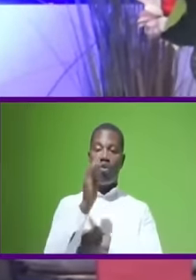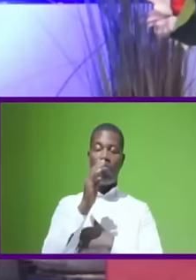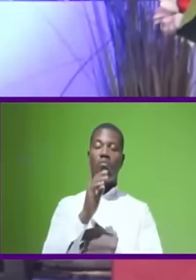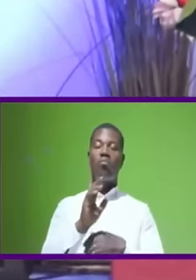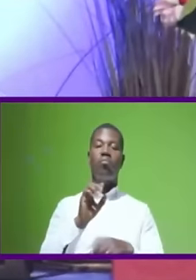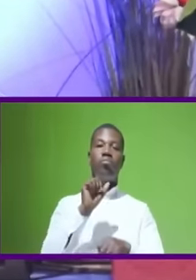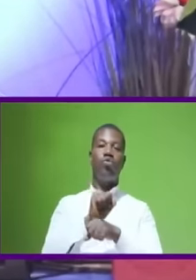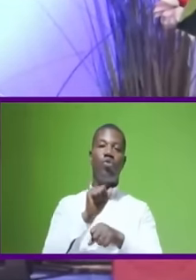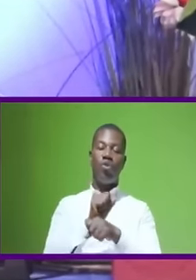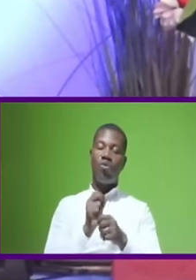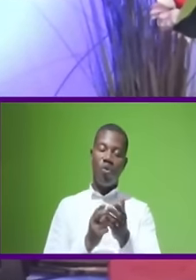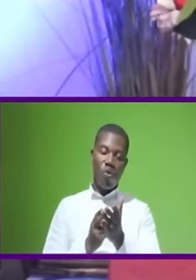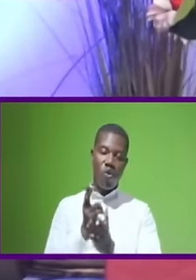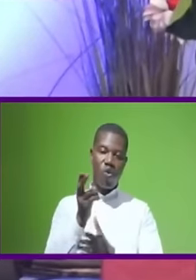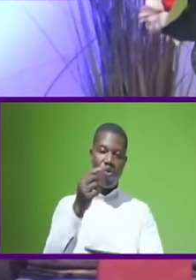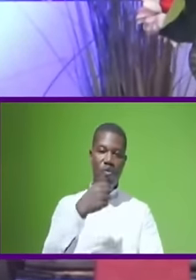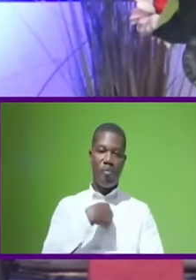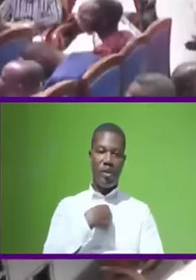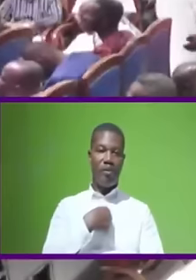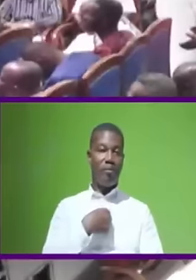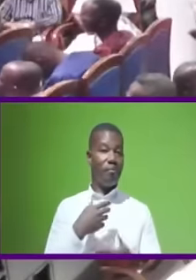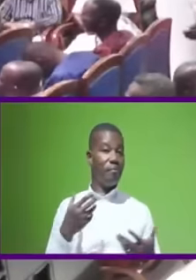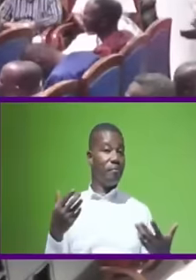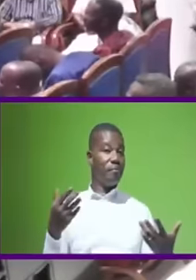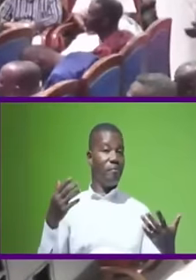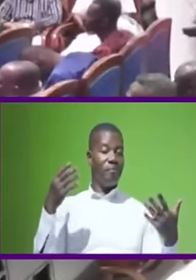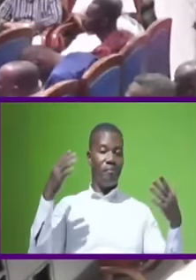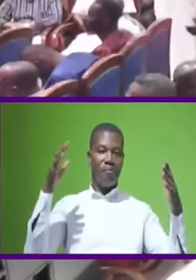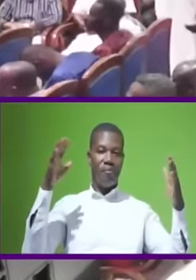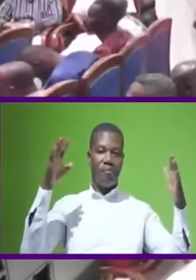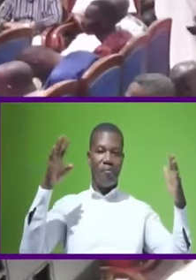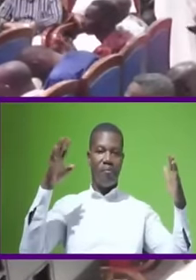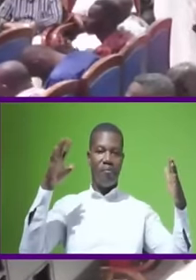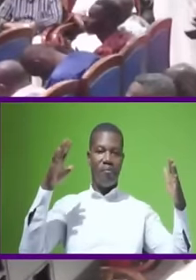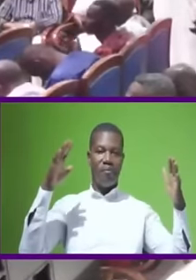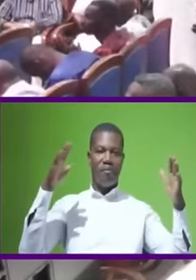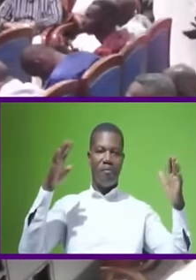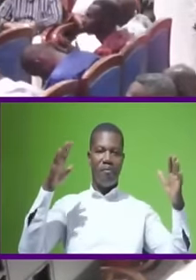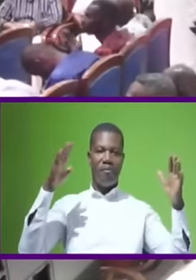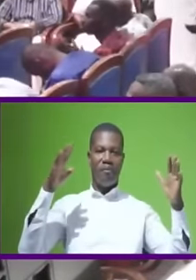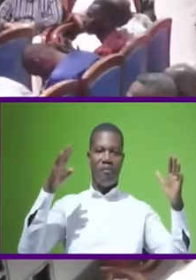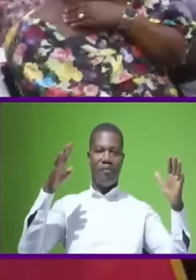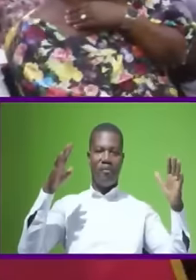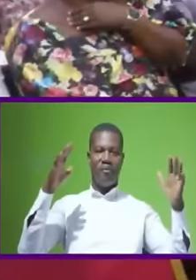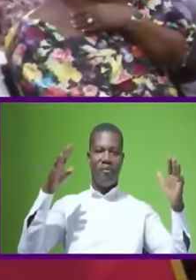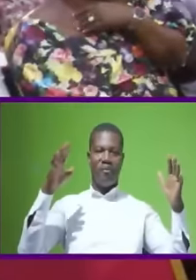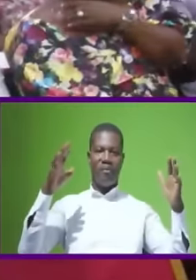But it is Adumnyame who is doing his works through me.